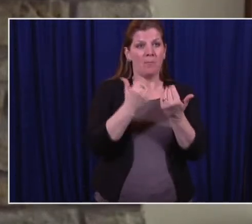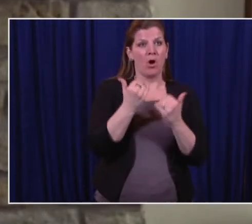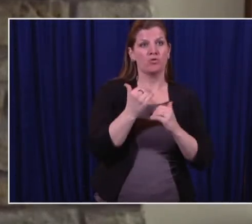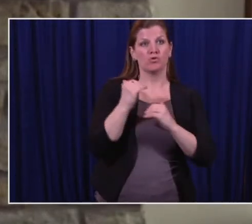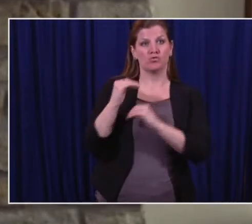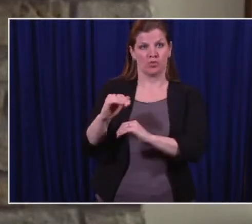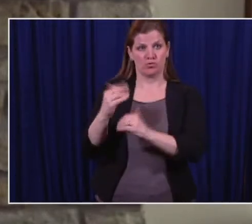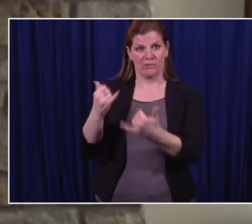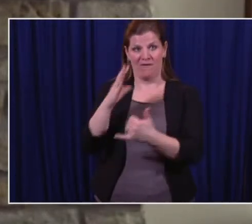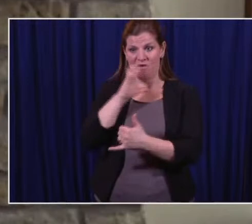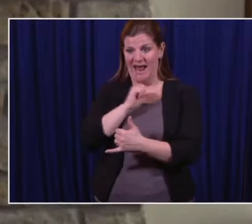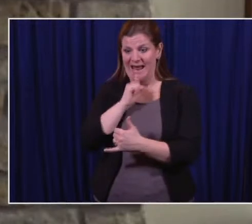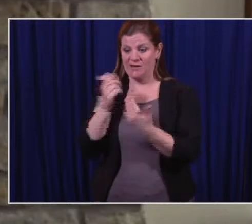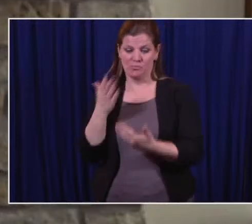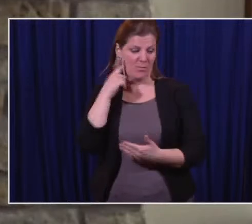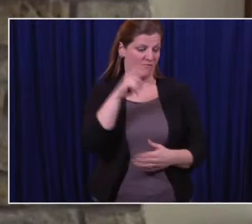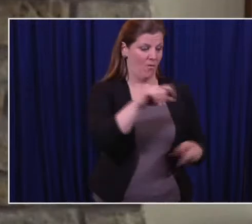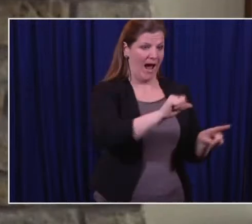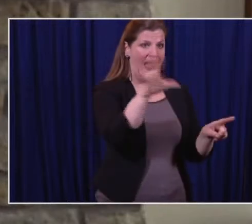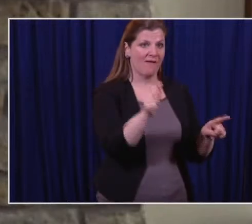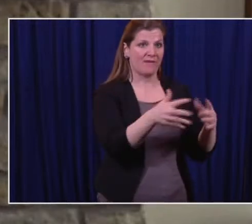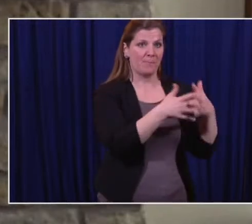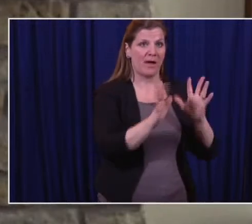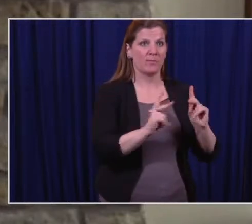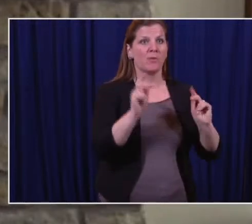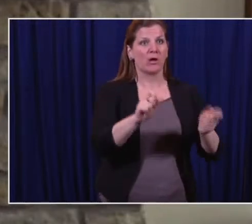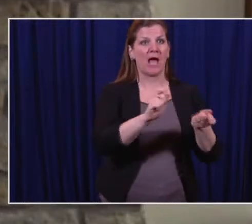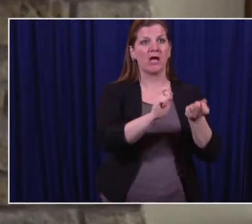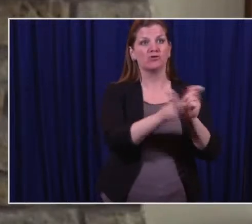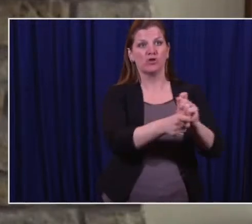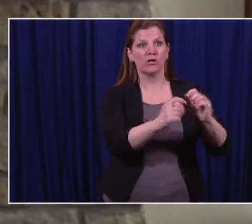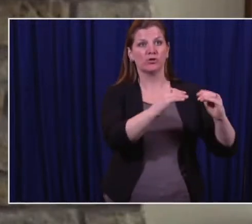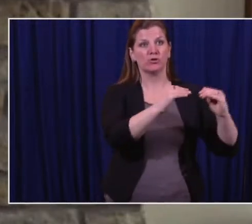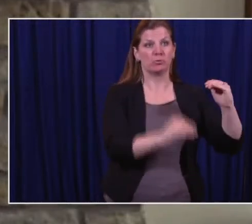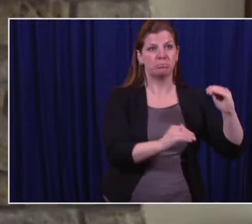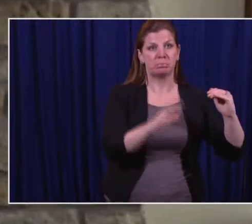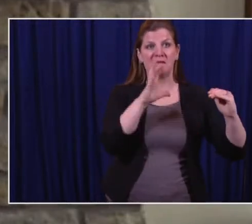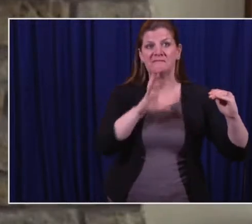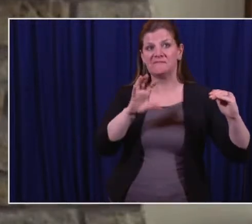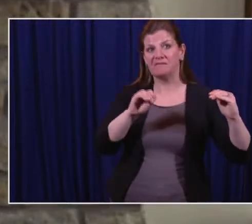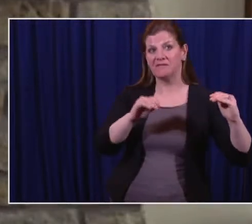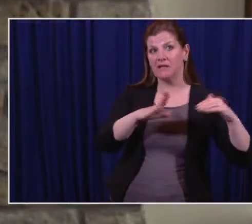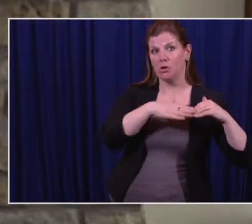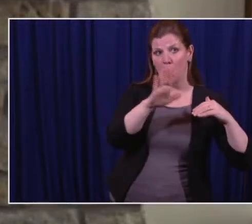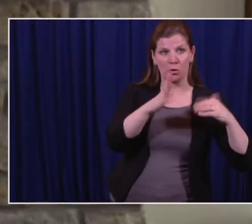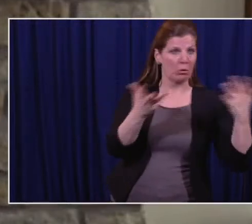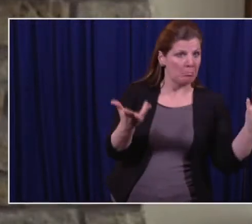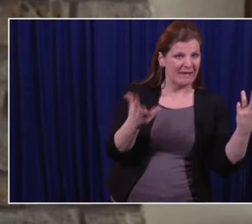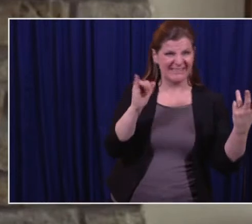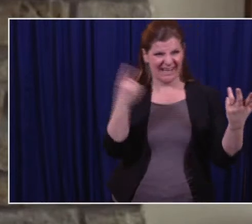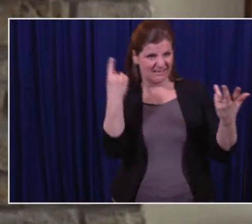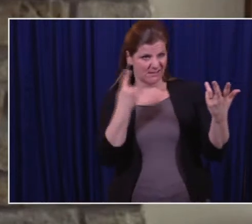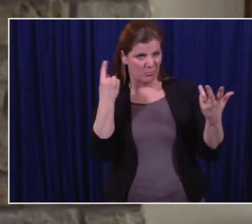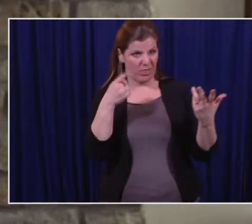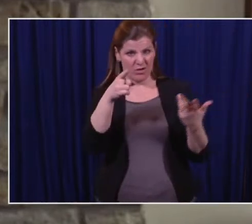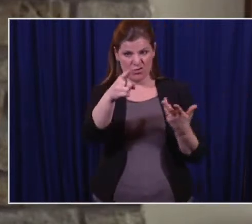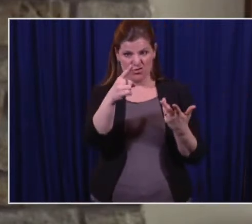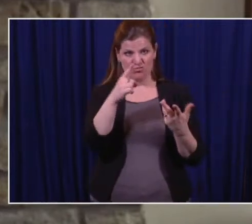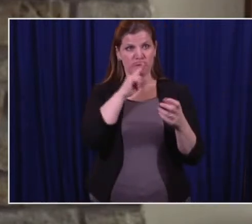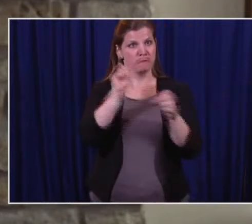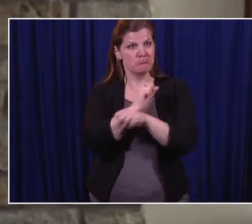older. What are your thoughts on this? Is this something you would consider? And if not, what is the state doing to make sure that we have